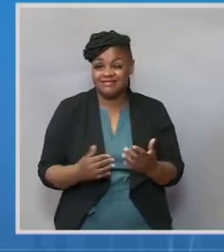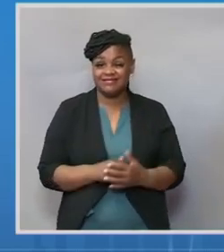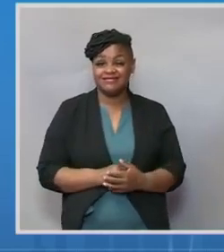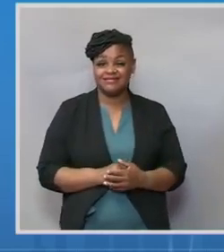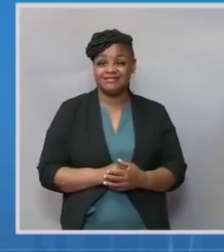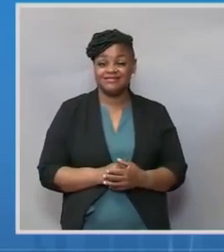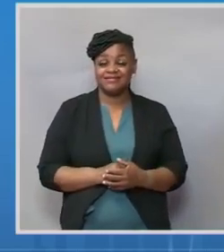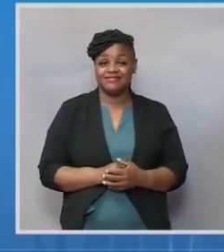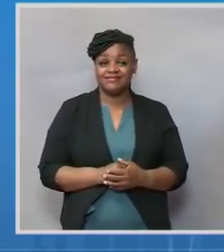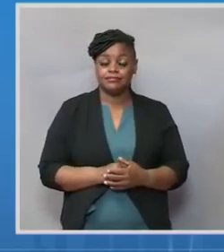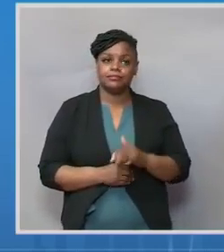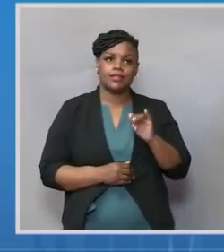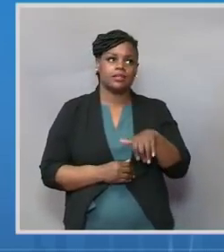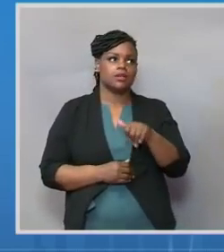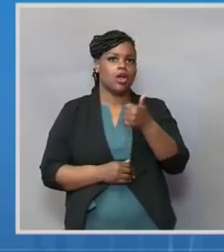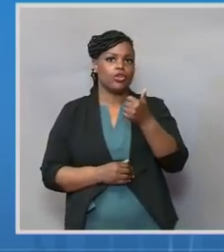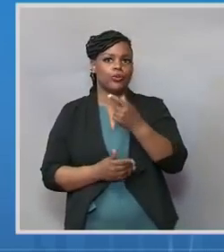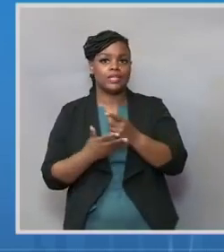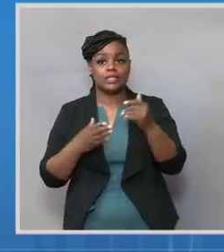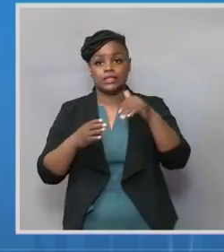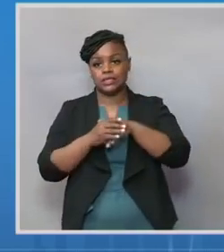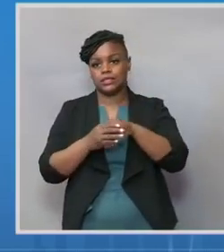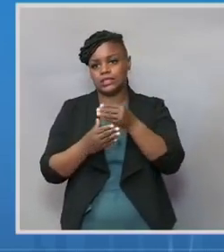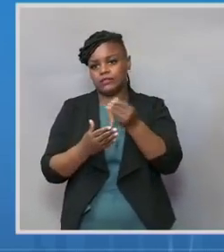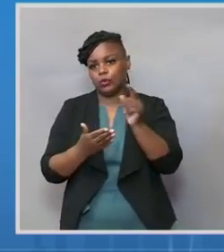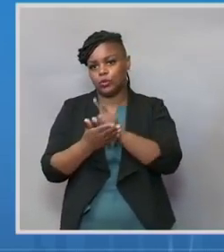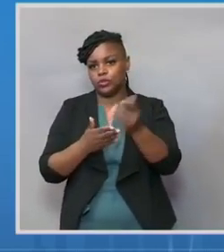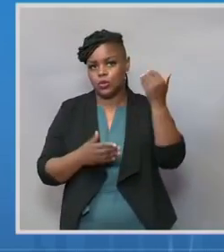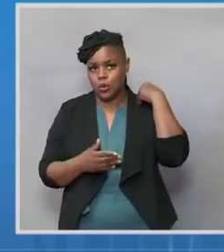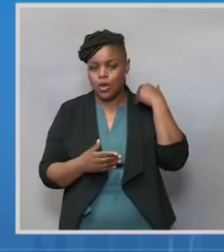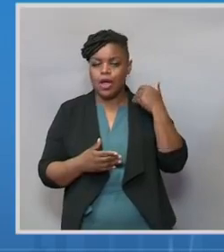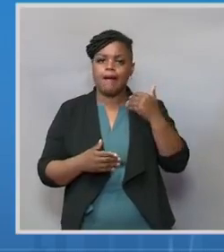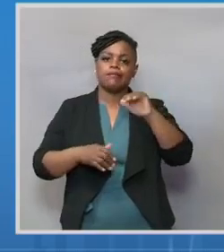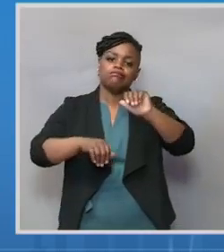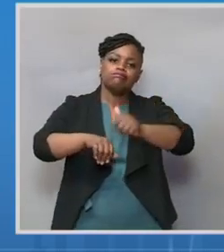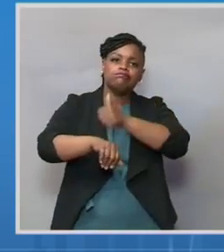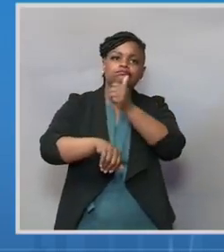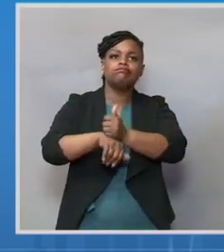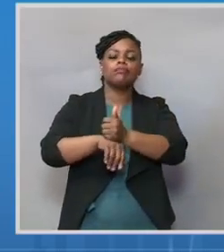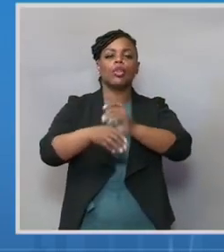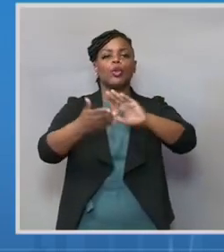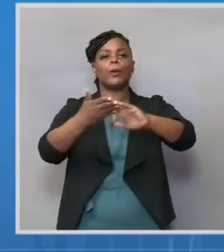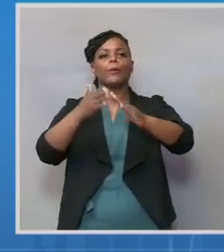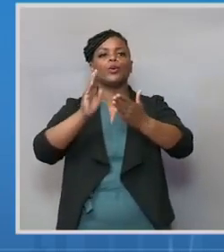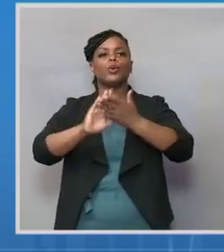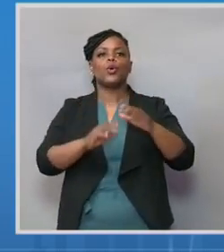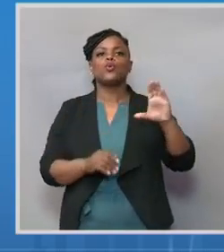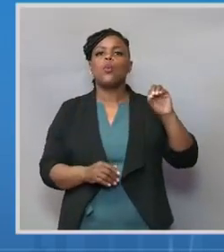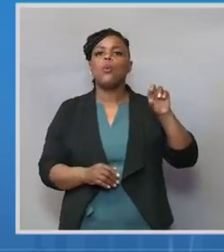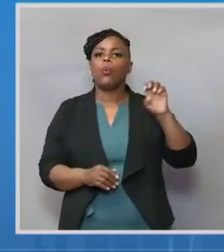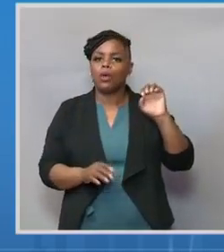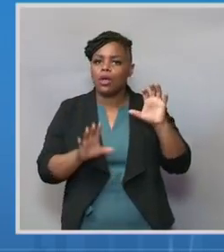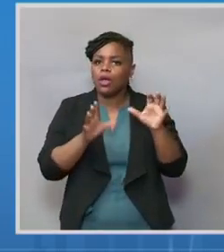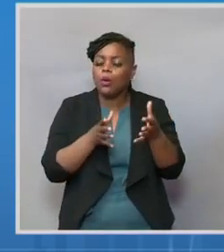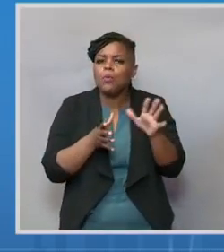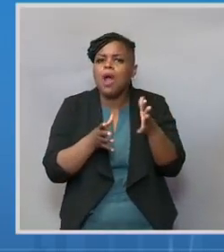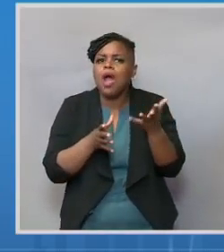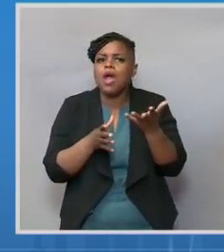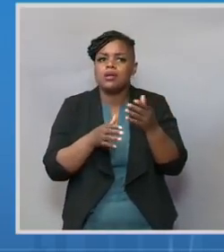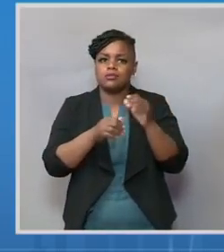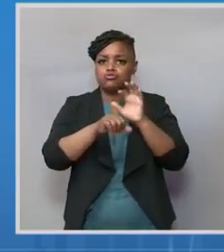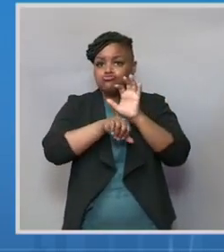is several weeks ago, we launched the COVID-19 Community Corps, which is a nationwide grassroots network of health professionals,